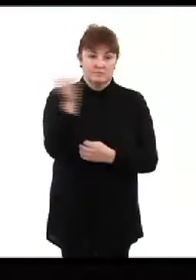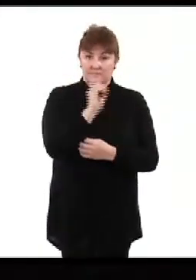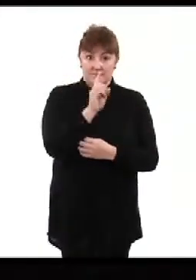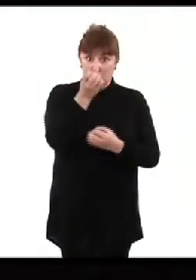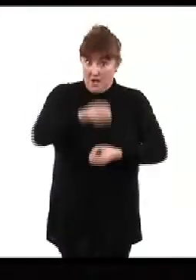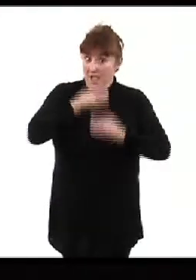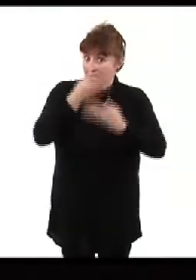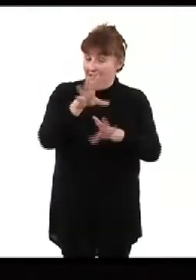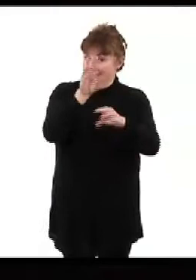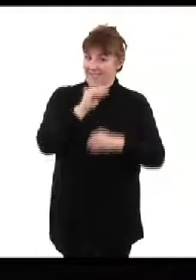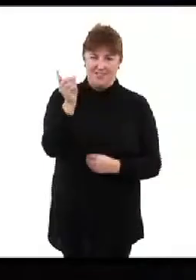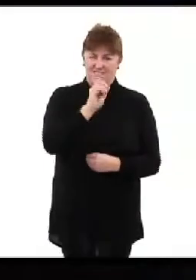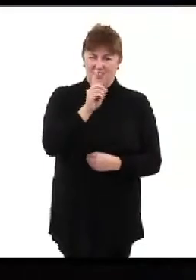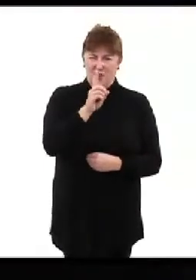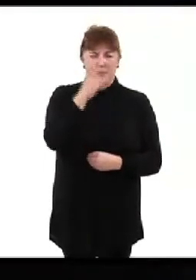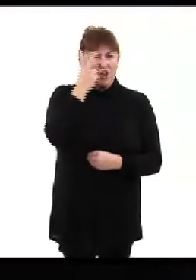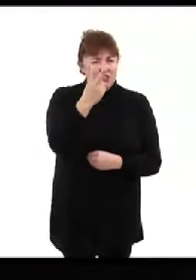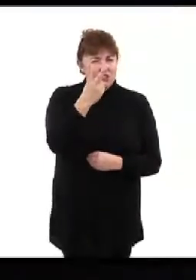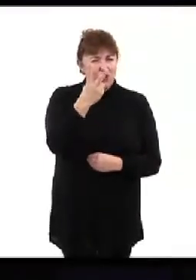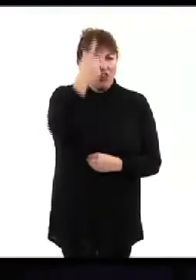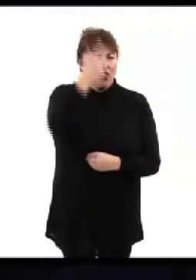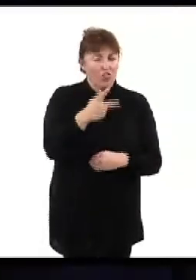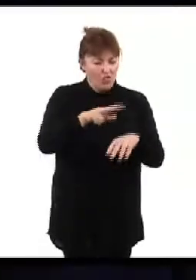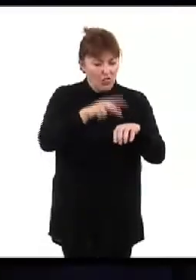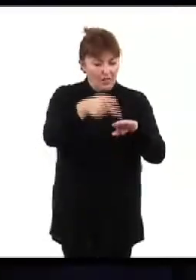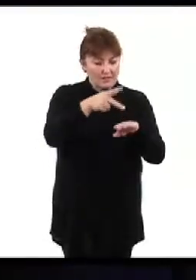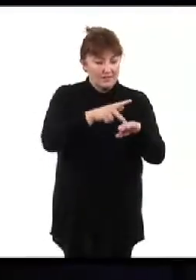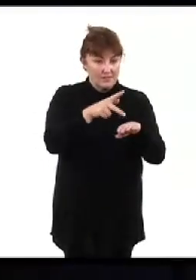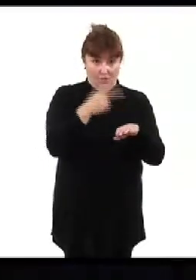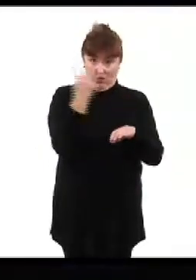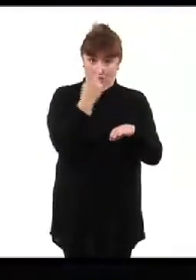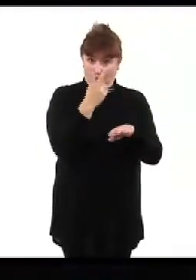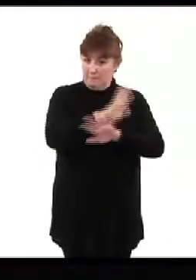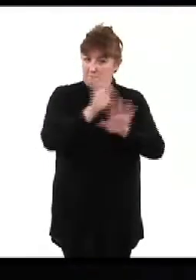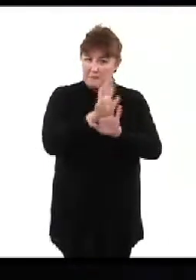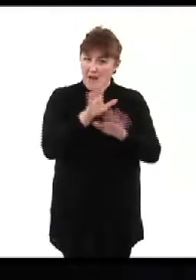But I don't want you to leave here thinking, I would be very remiss if you left